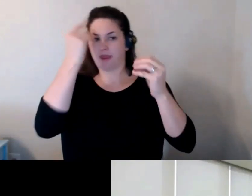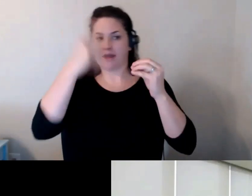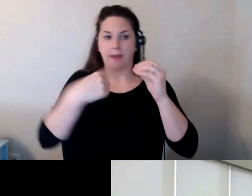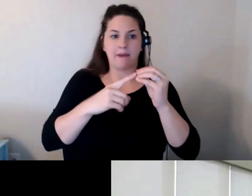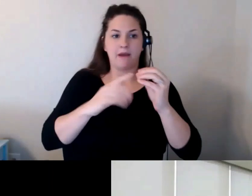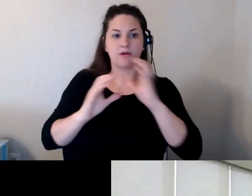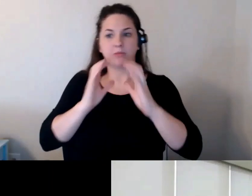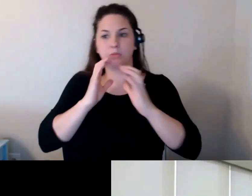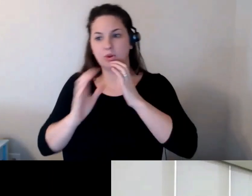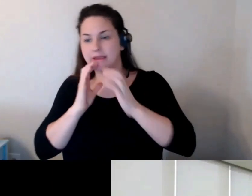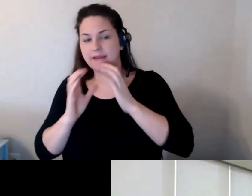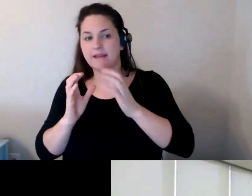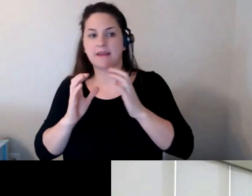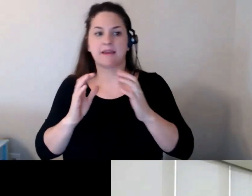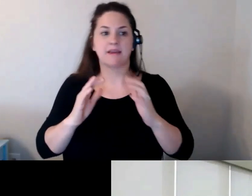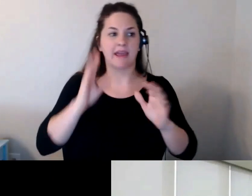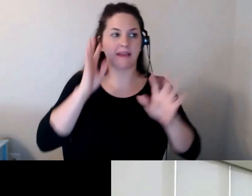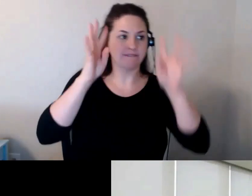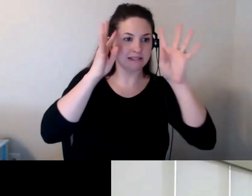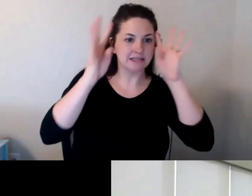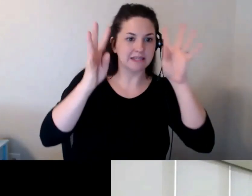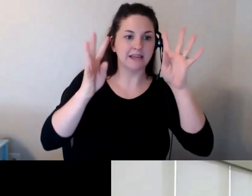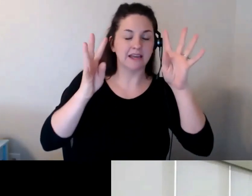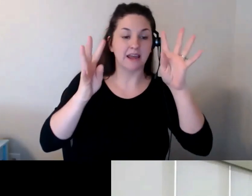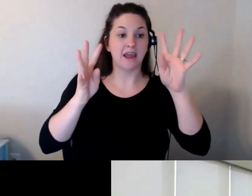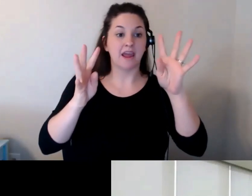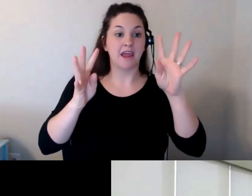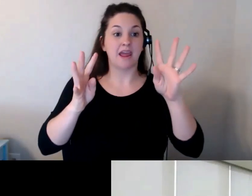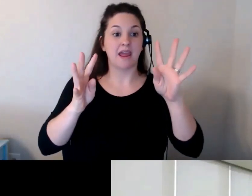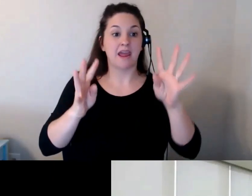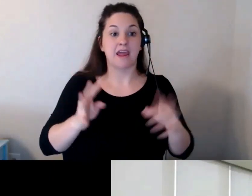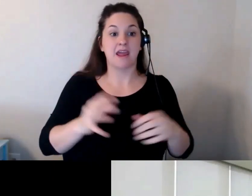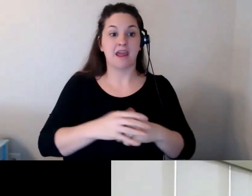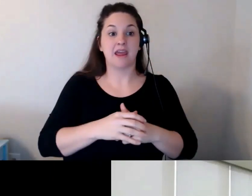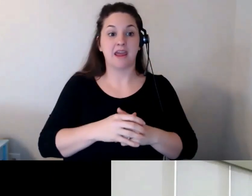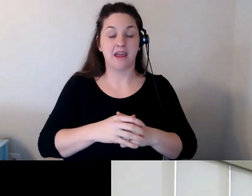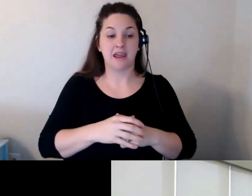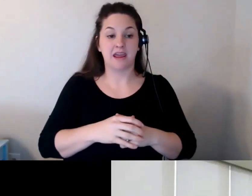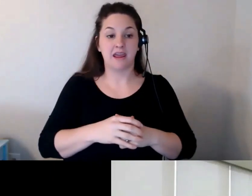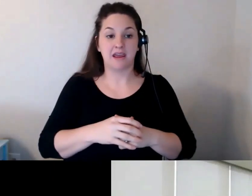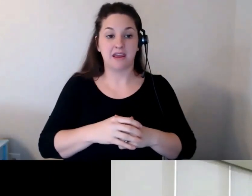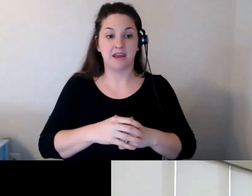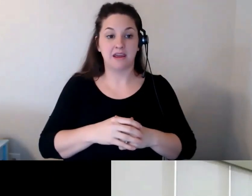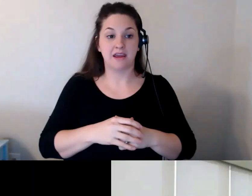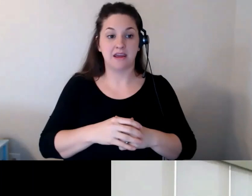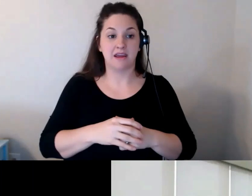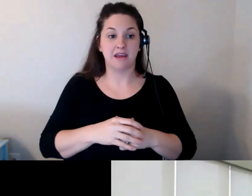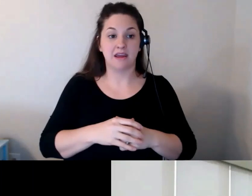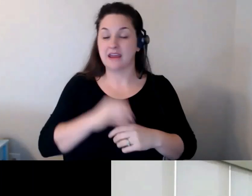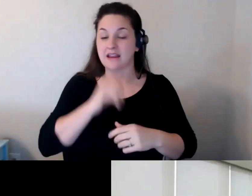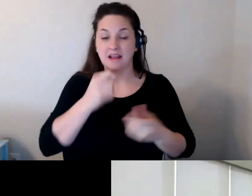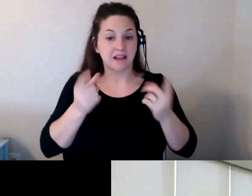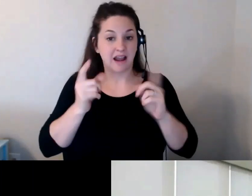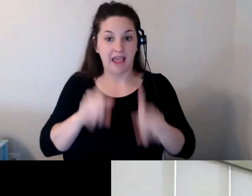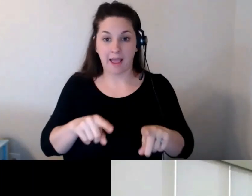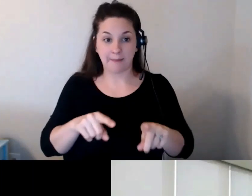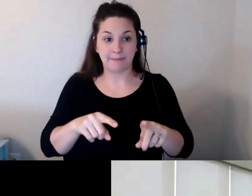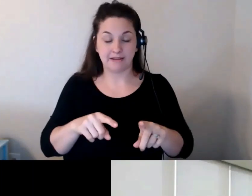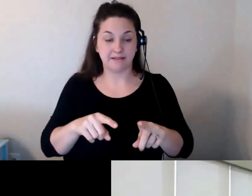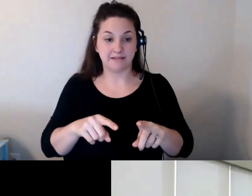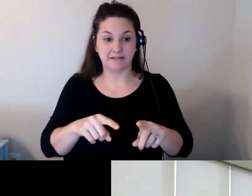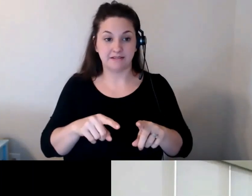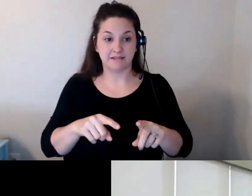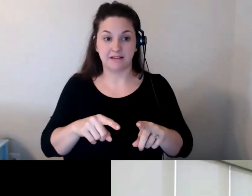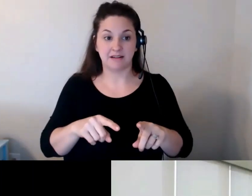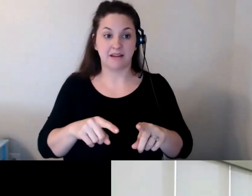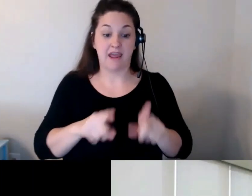communicating and inventing, doesn't happen in my life course as I'll say your executive director, whether you